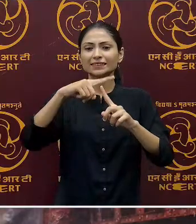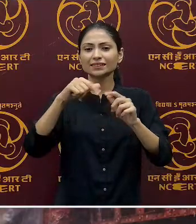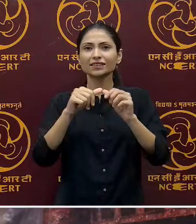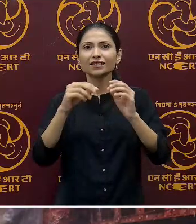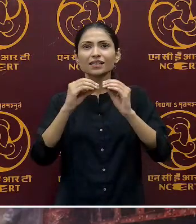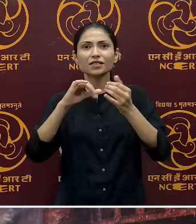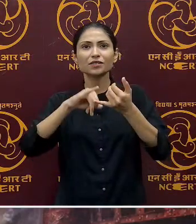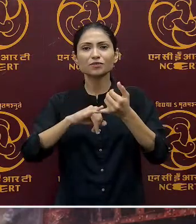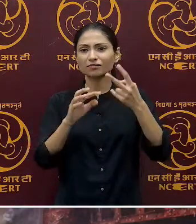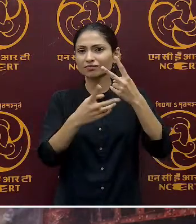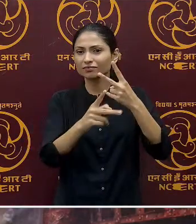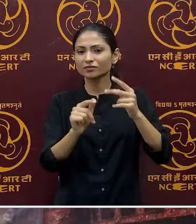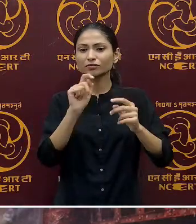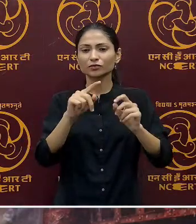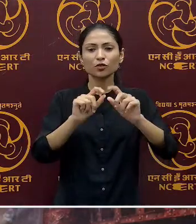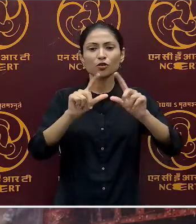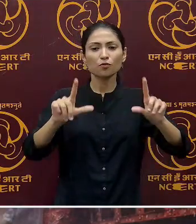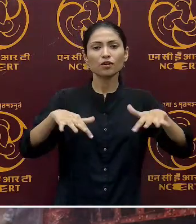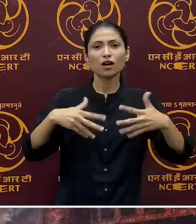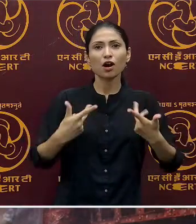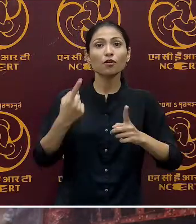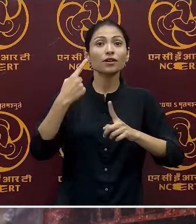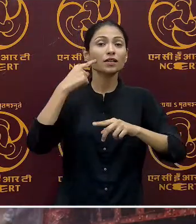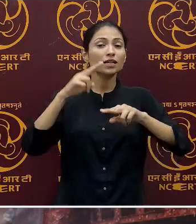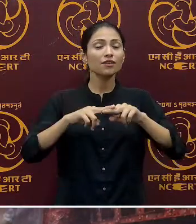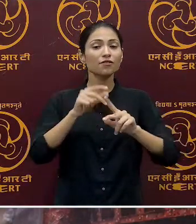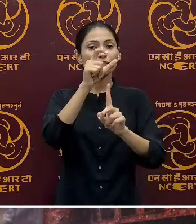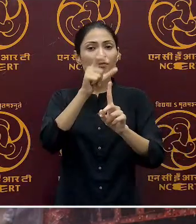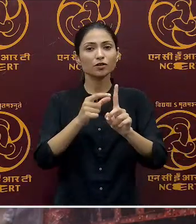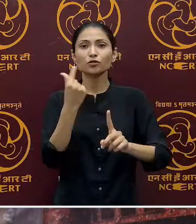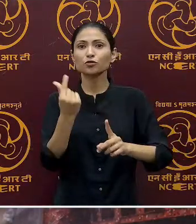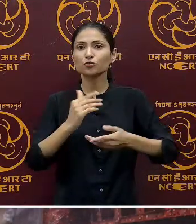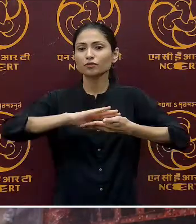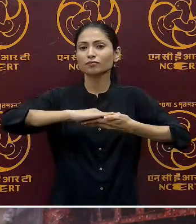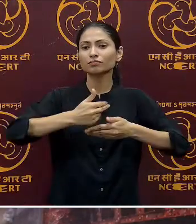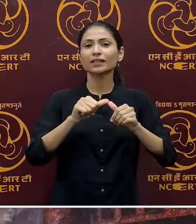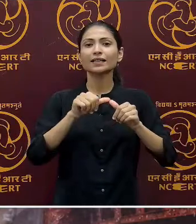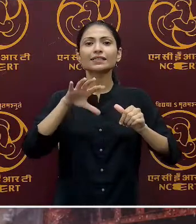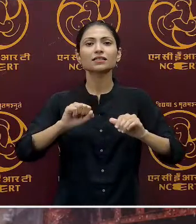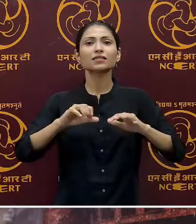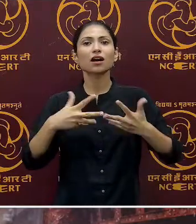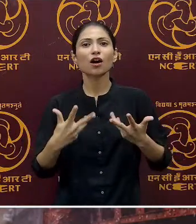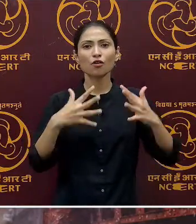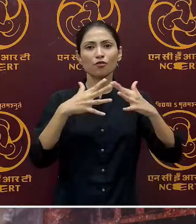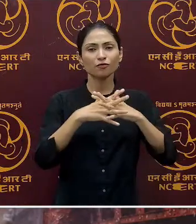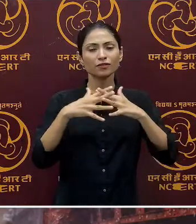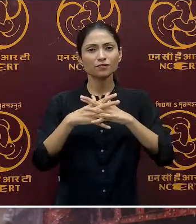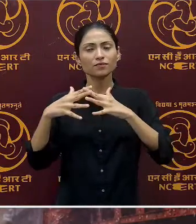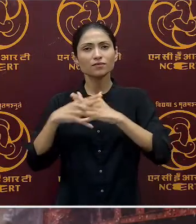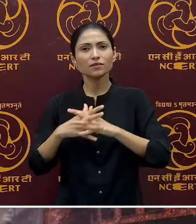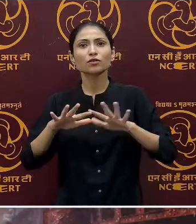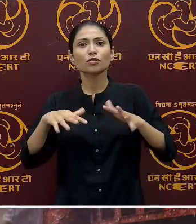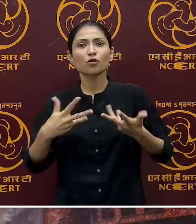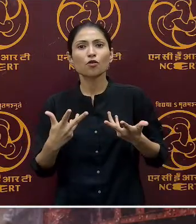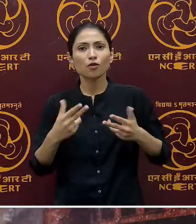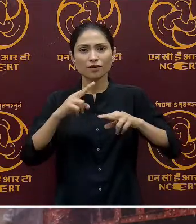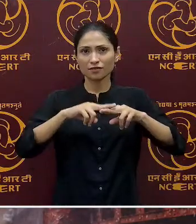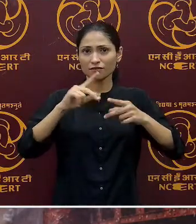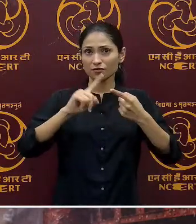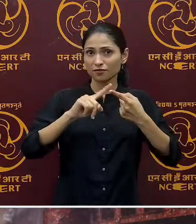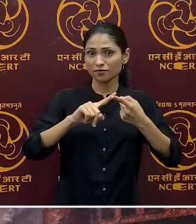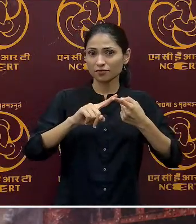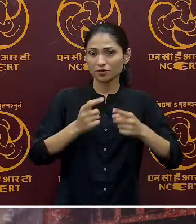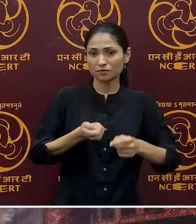the laptop, then how can they access it? A particular website? And is there any fee that one has to pay? Is there